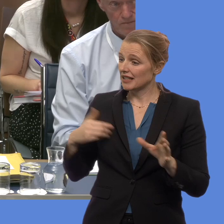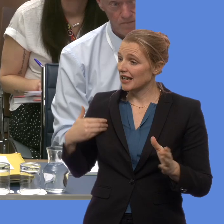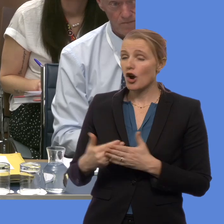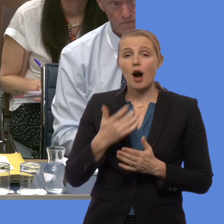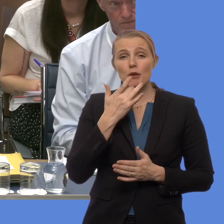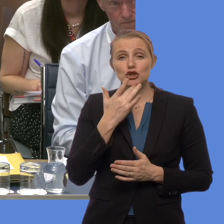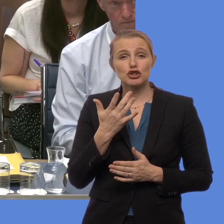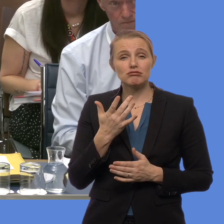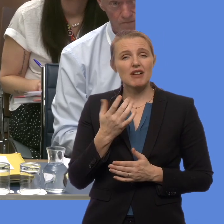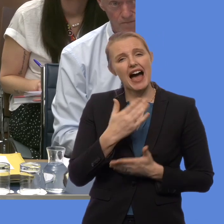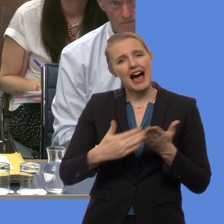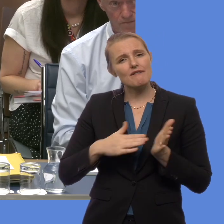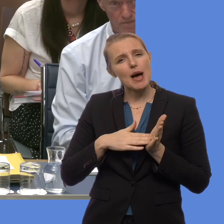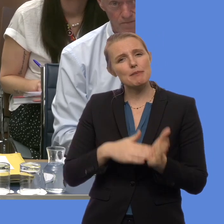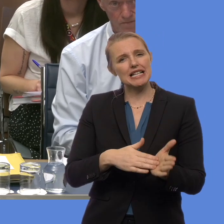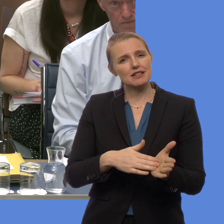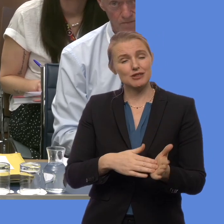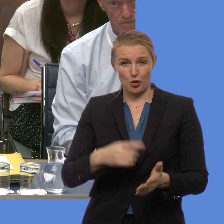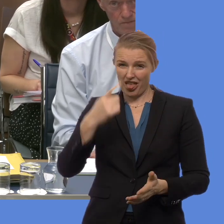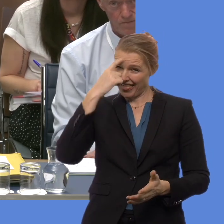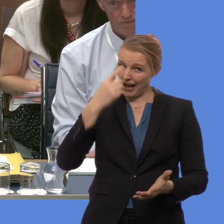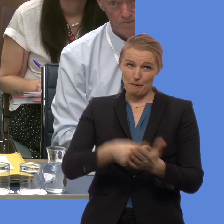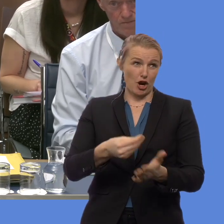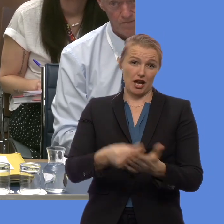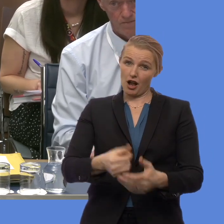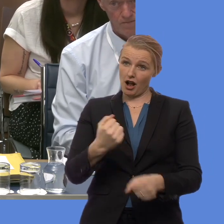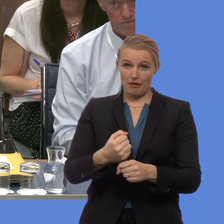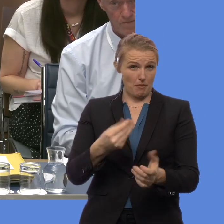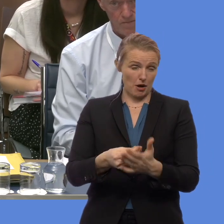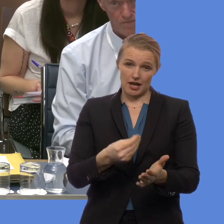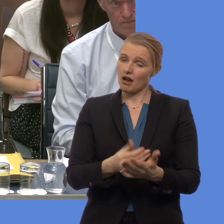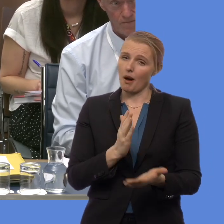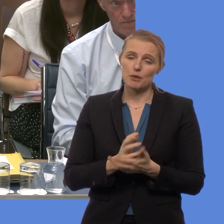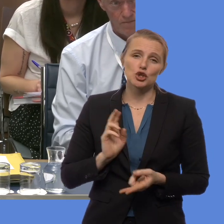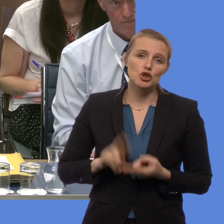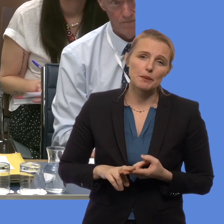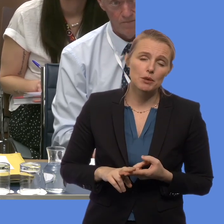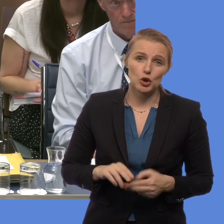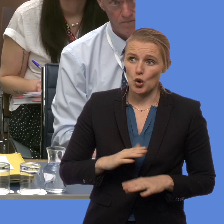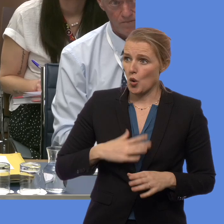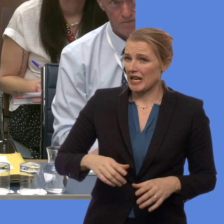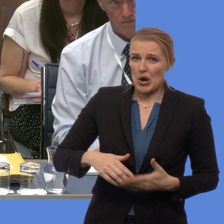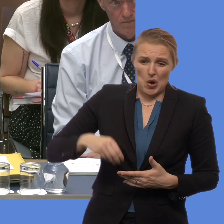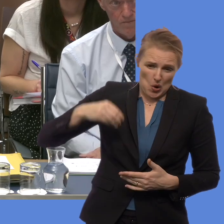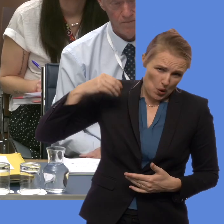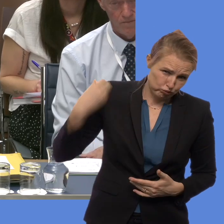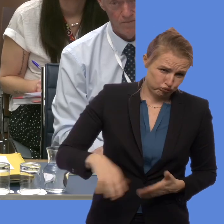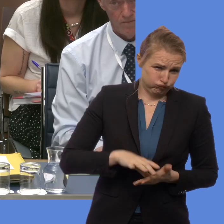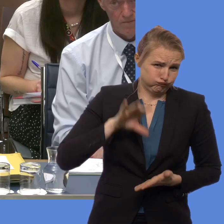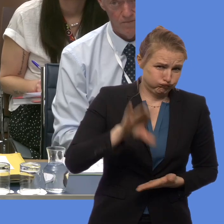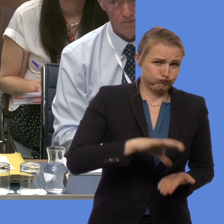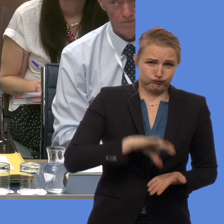you a feel of the scale, in the big scheme of things, it isn't very much that is needed to make this profound difference